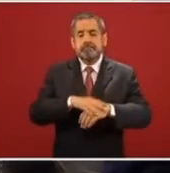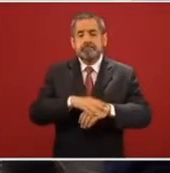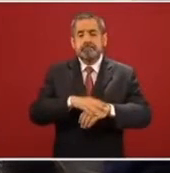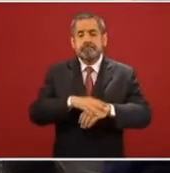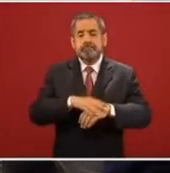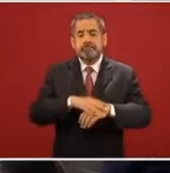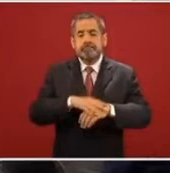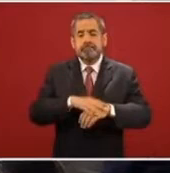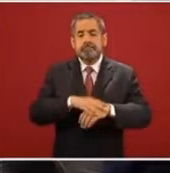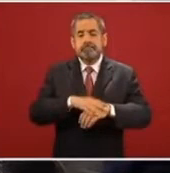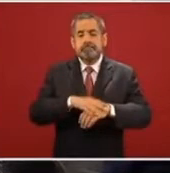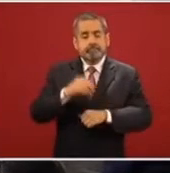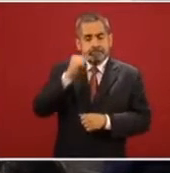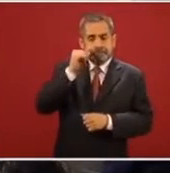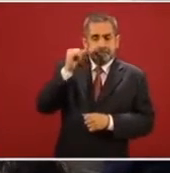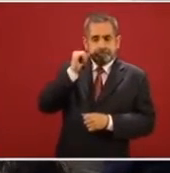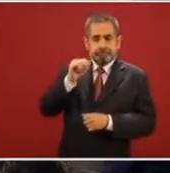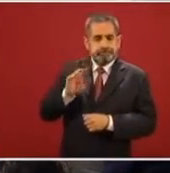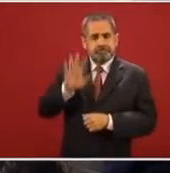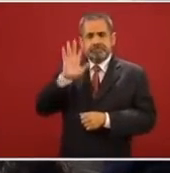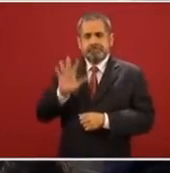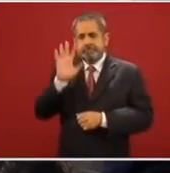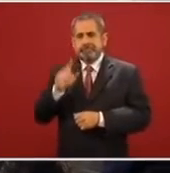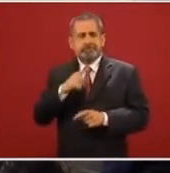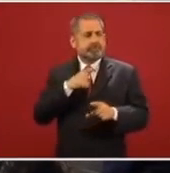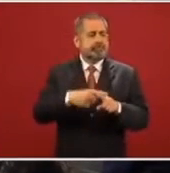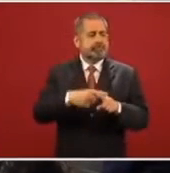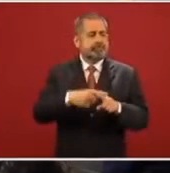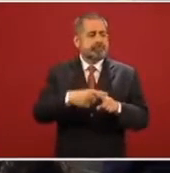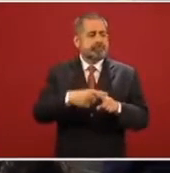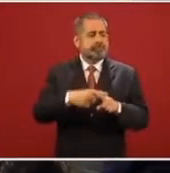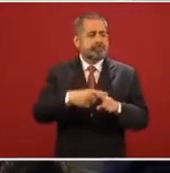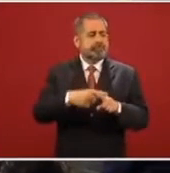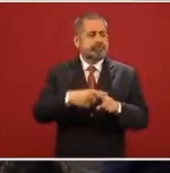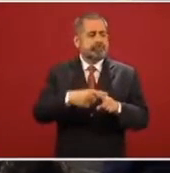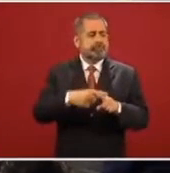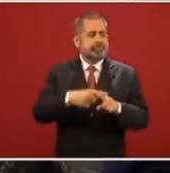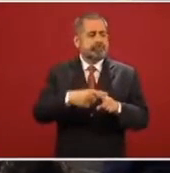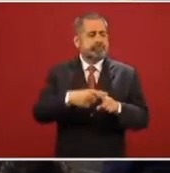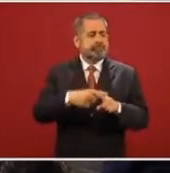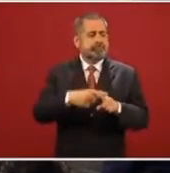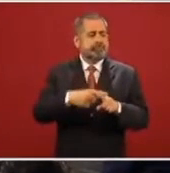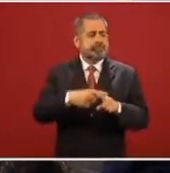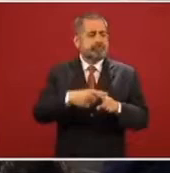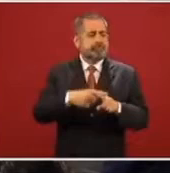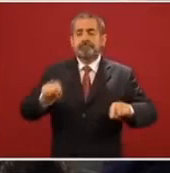I got the impression de que las distintas reacciones that the